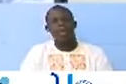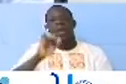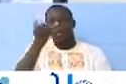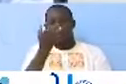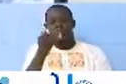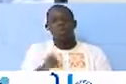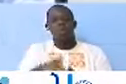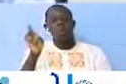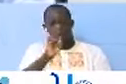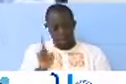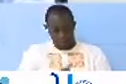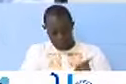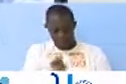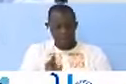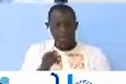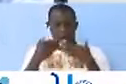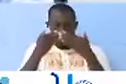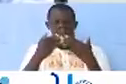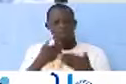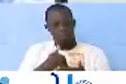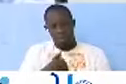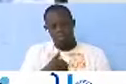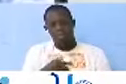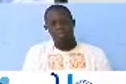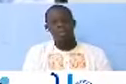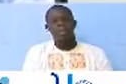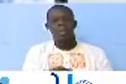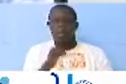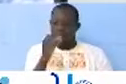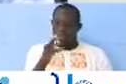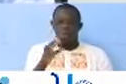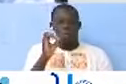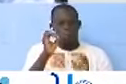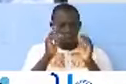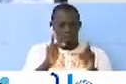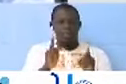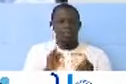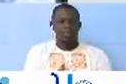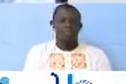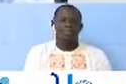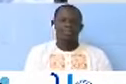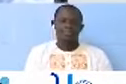as what they told me. Okay, please. Bismillah. I said okay.